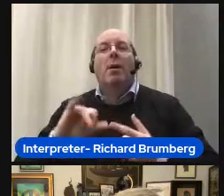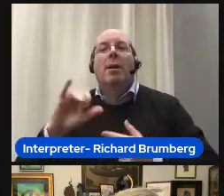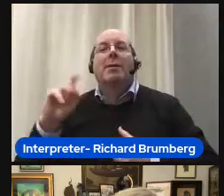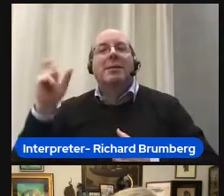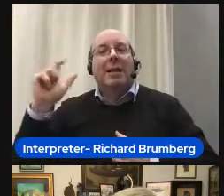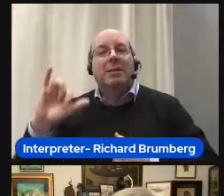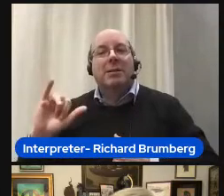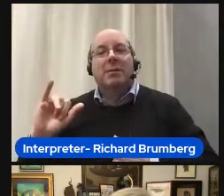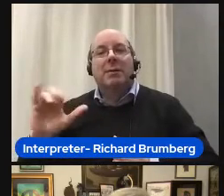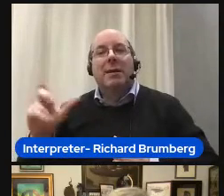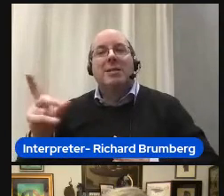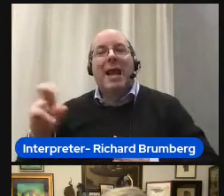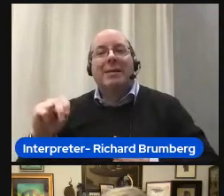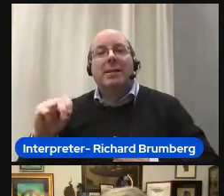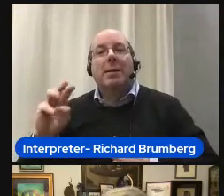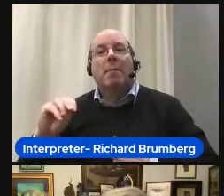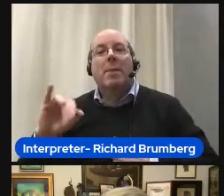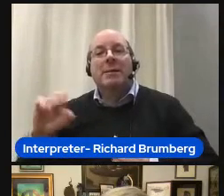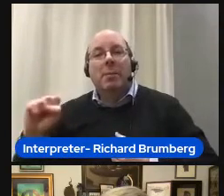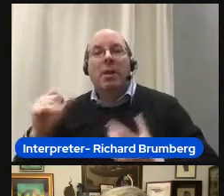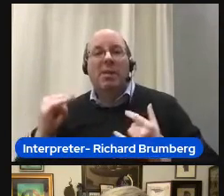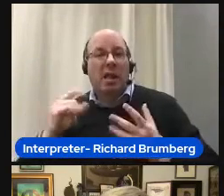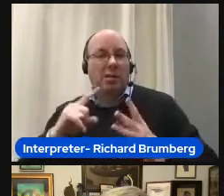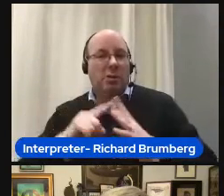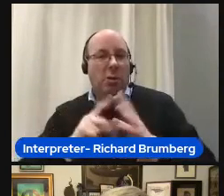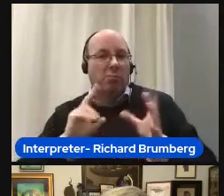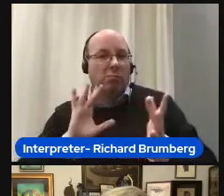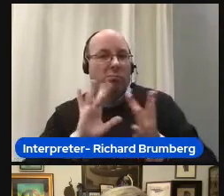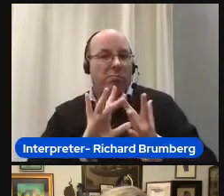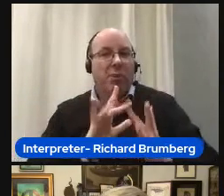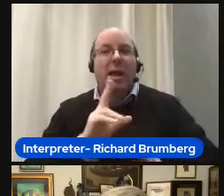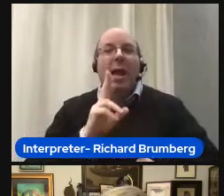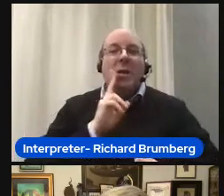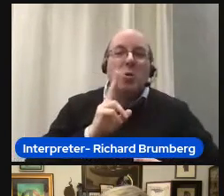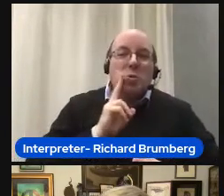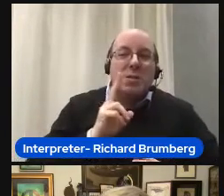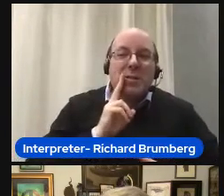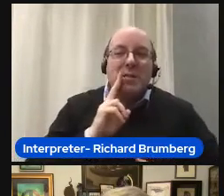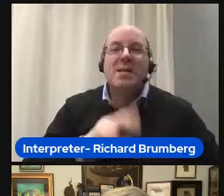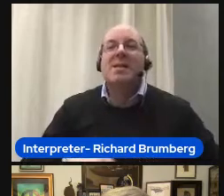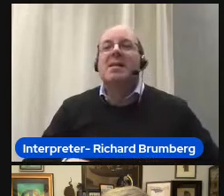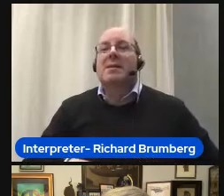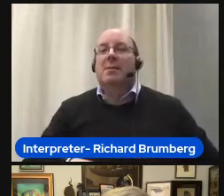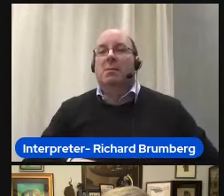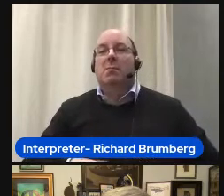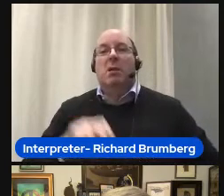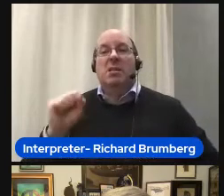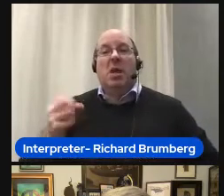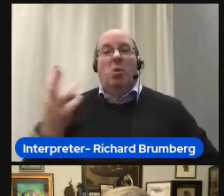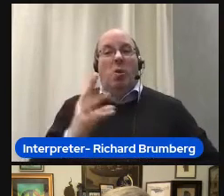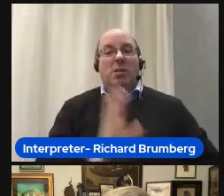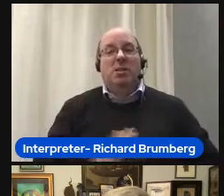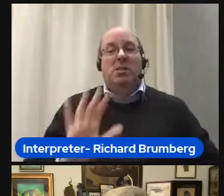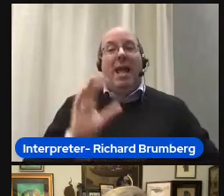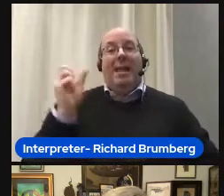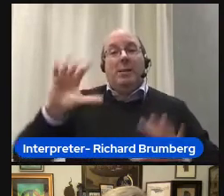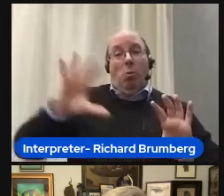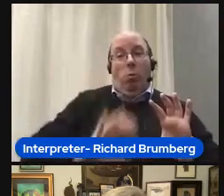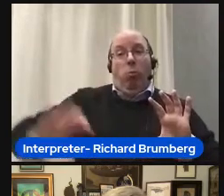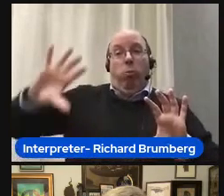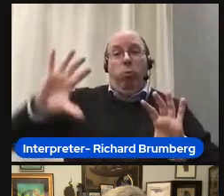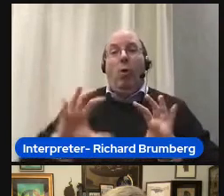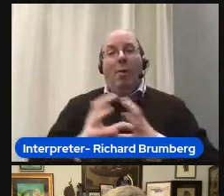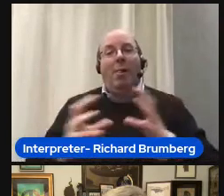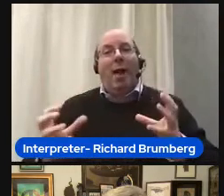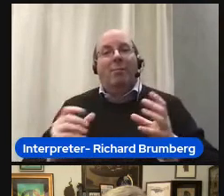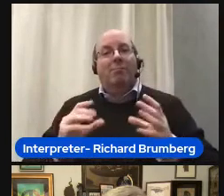Mississippi. We're making inroads into Houston. There's a lot of the South left, and there is a lot of need all across the South for this work.